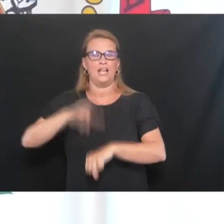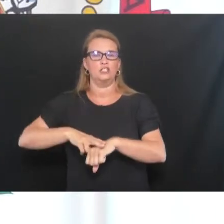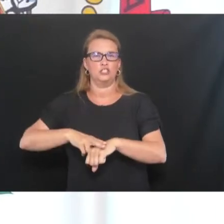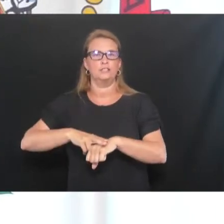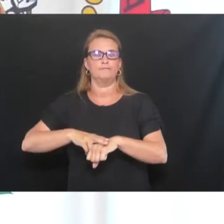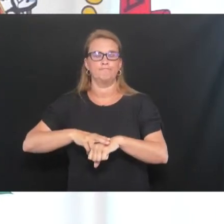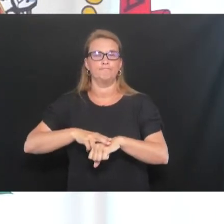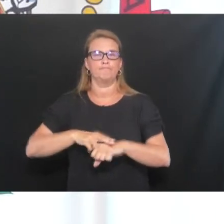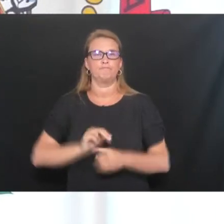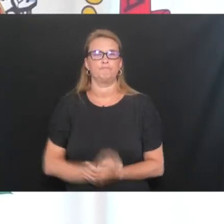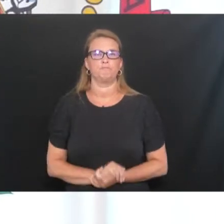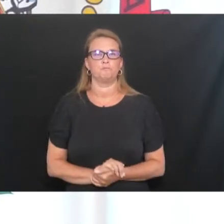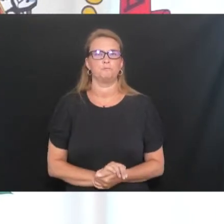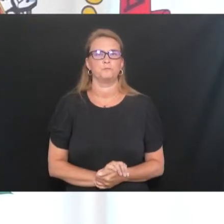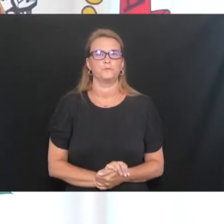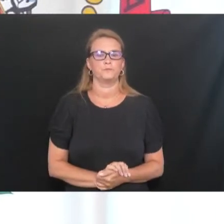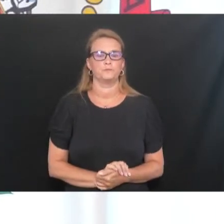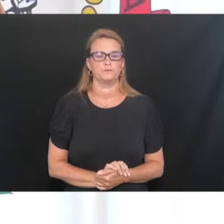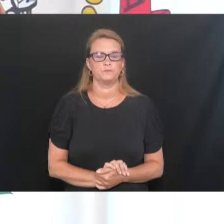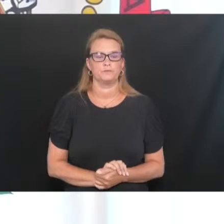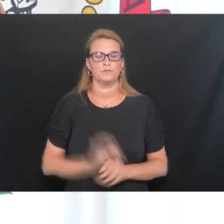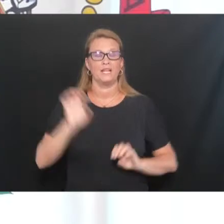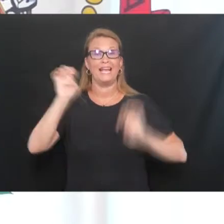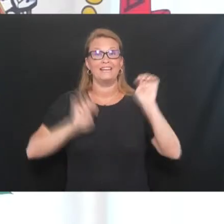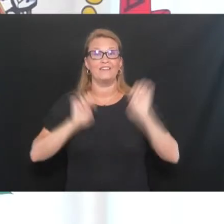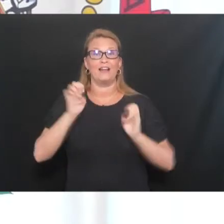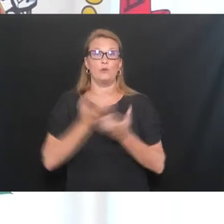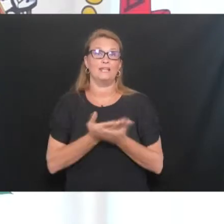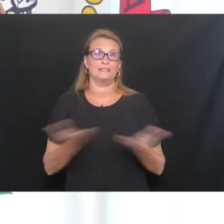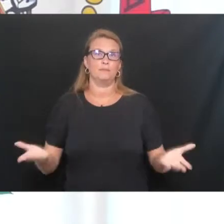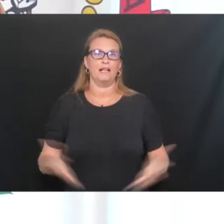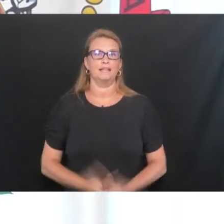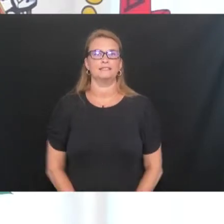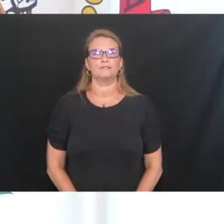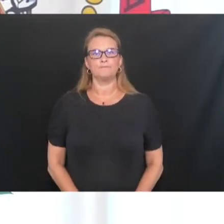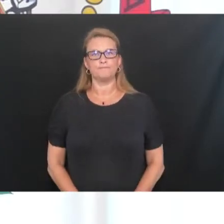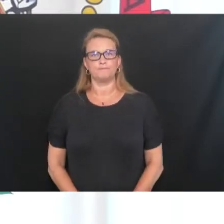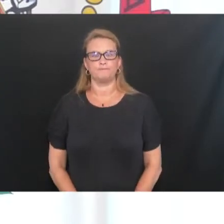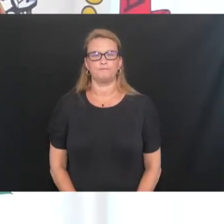And the other thing is that we absolutely need to evaluate our supplies.